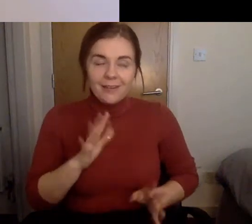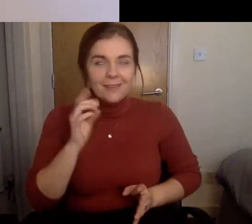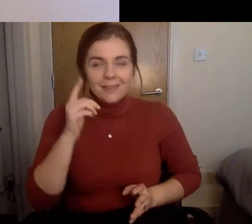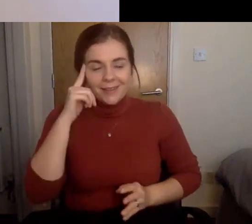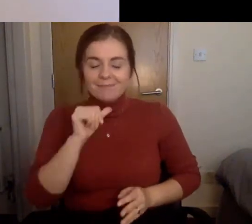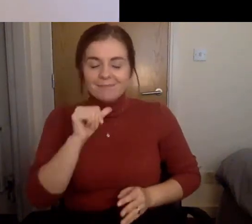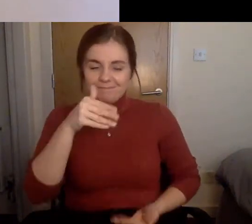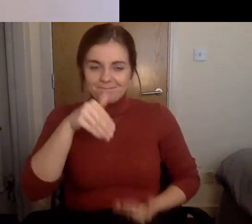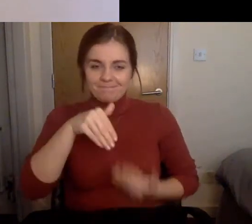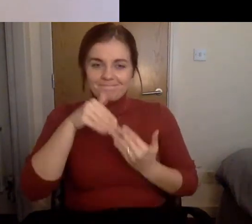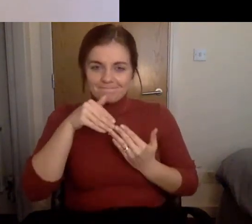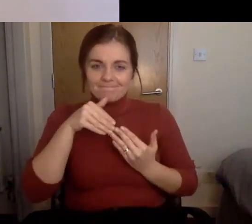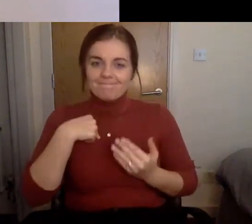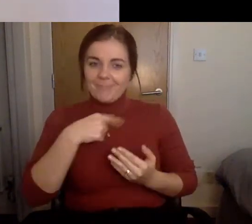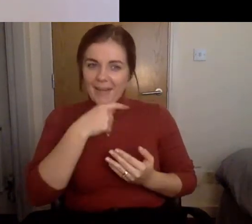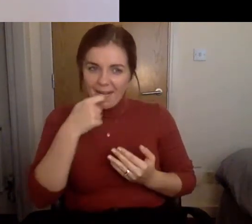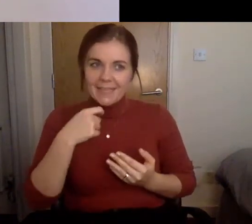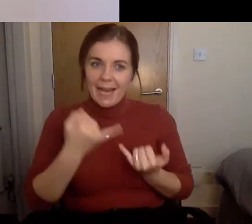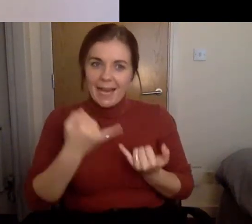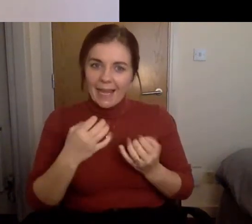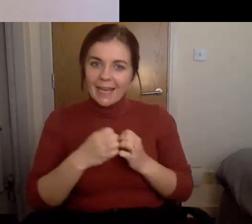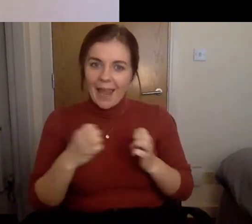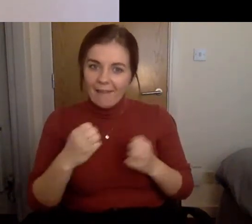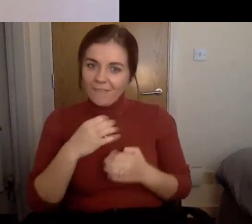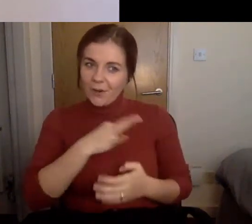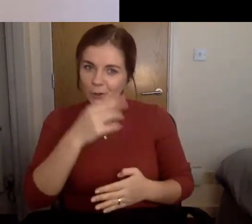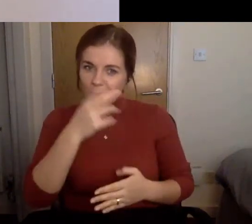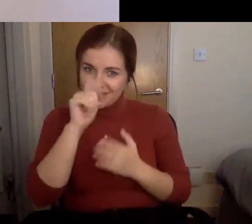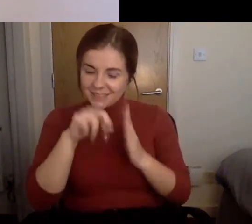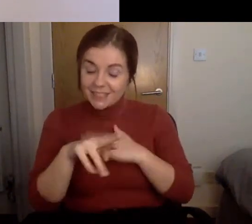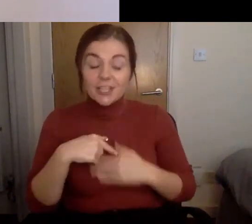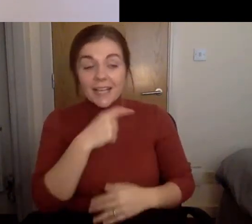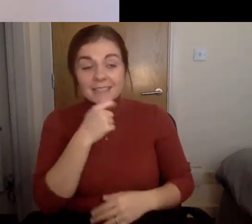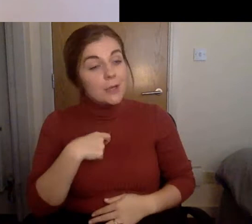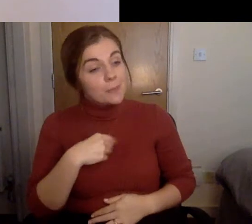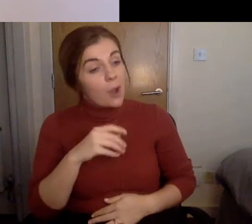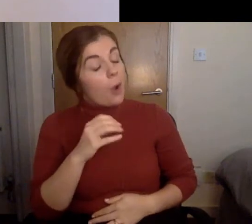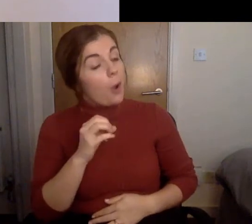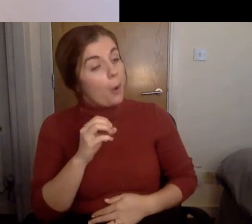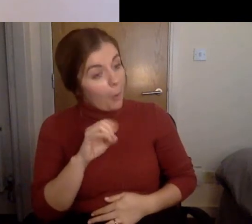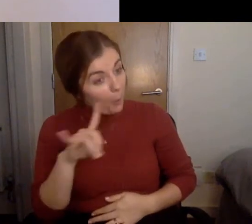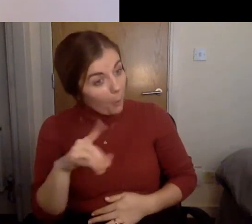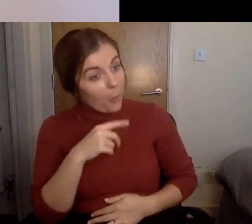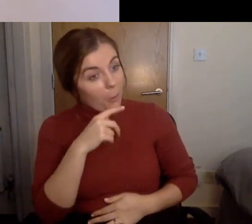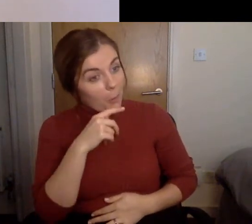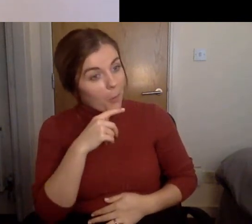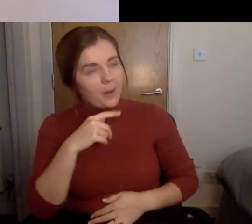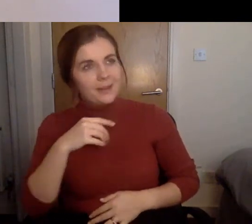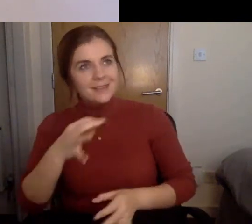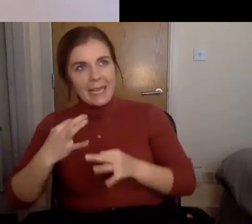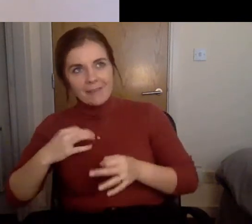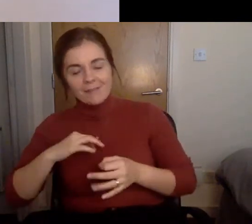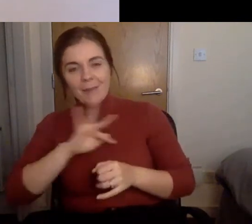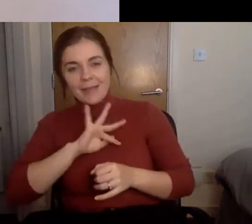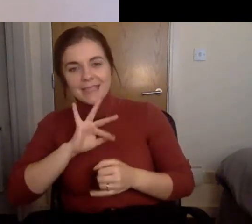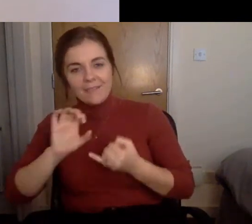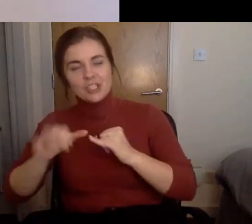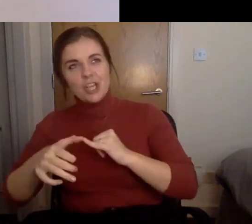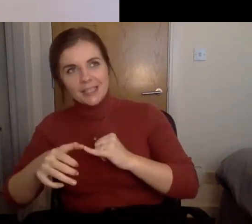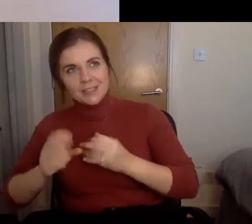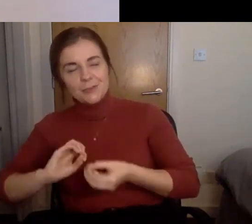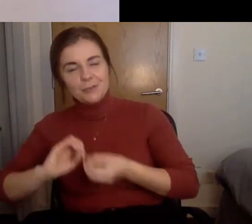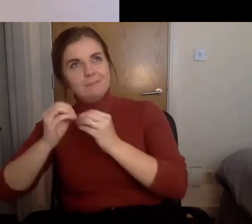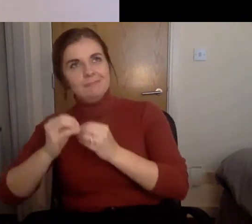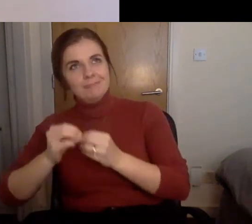said, what every good teacher says, to give myself some time to kind of formulate an articulate